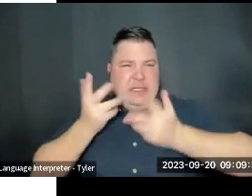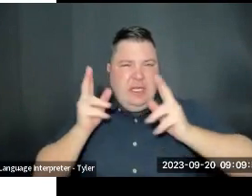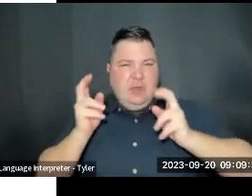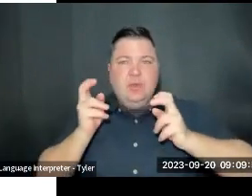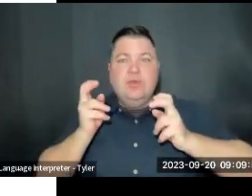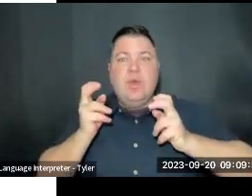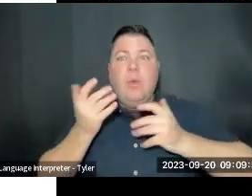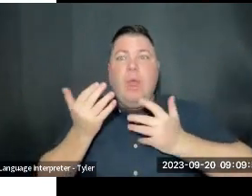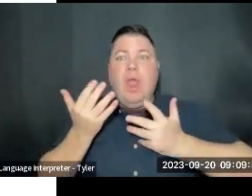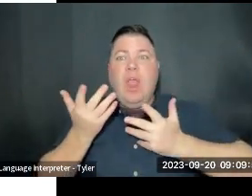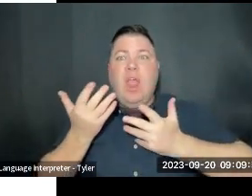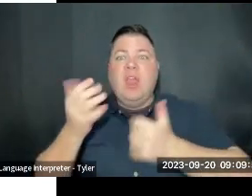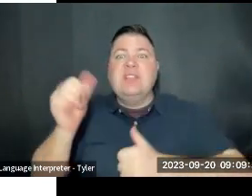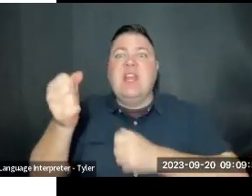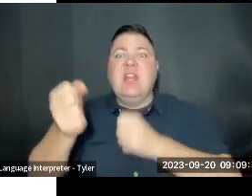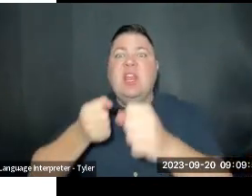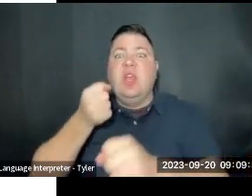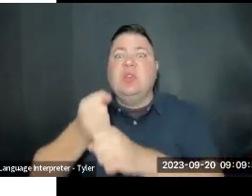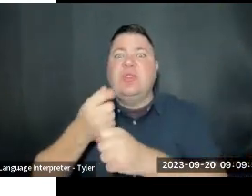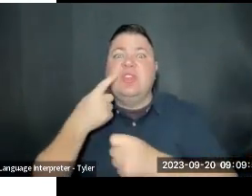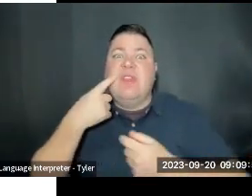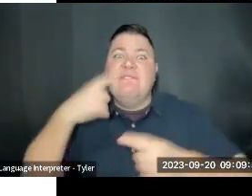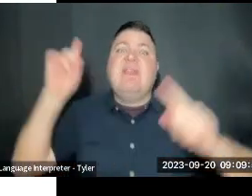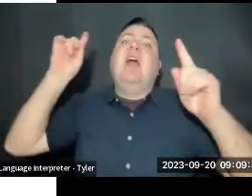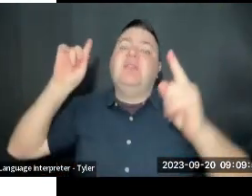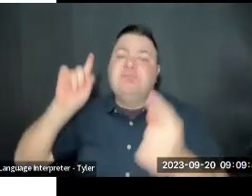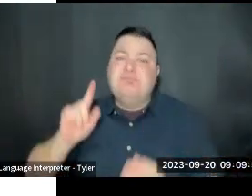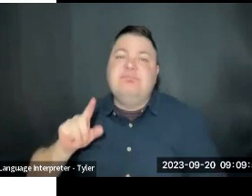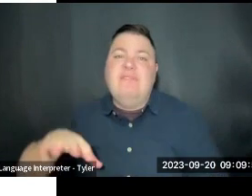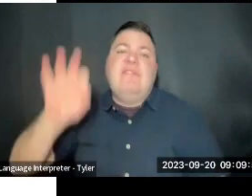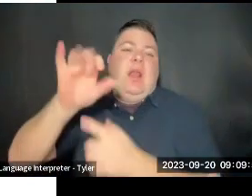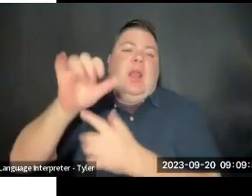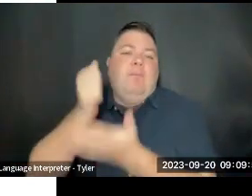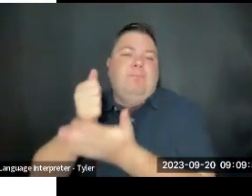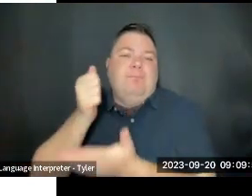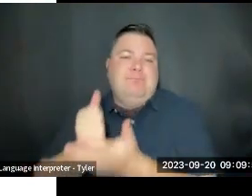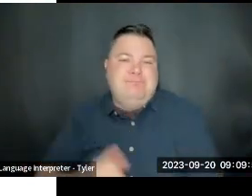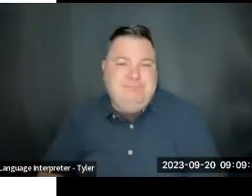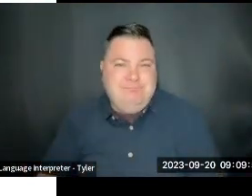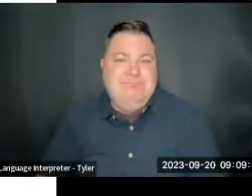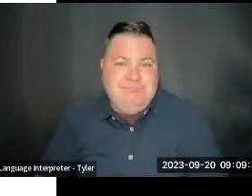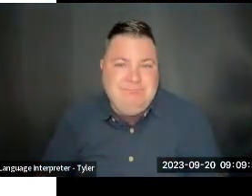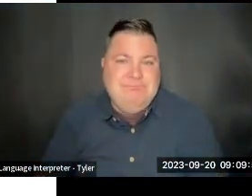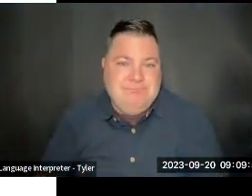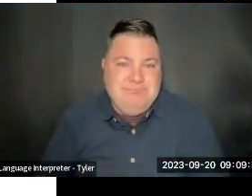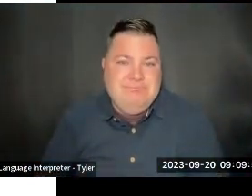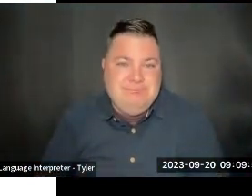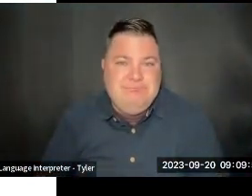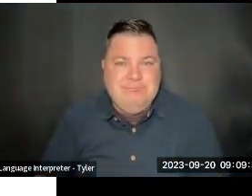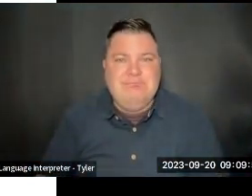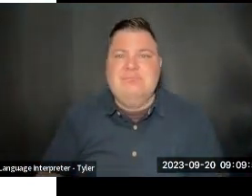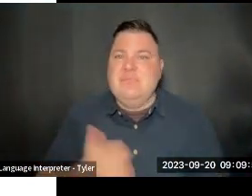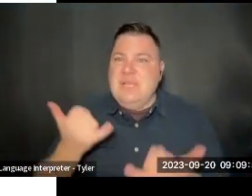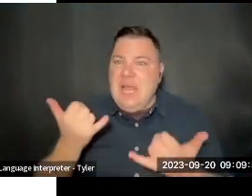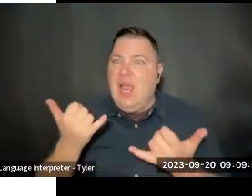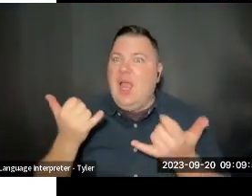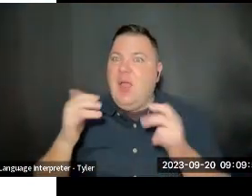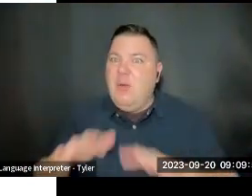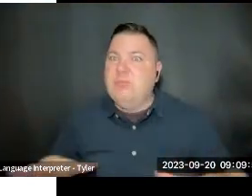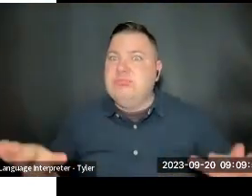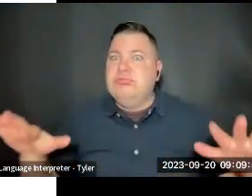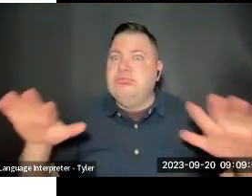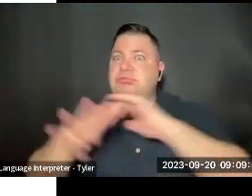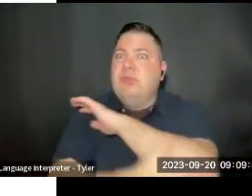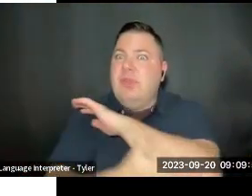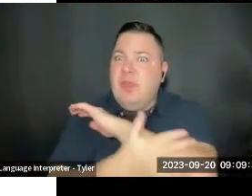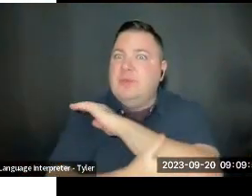years. There's a lot of talk and chatter across the country